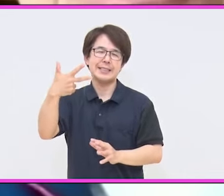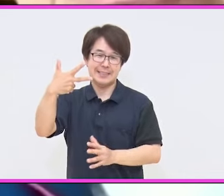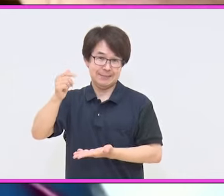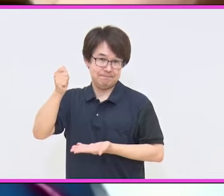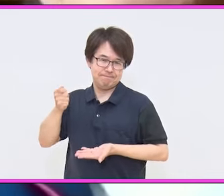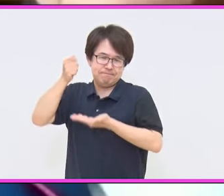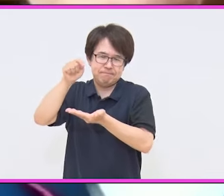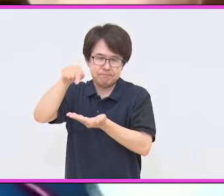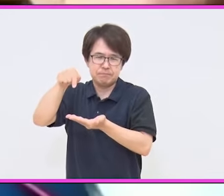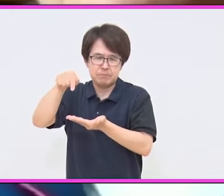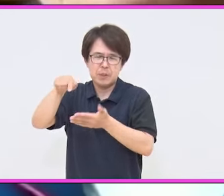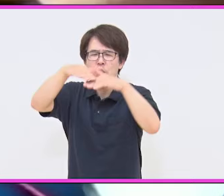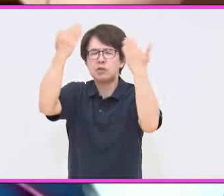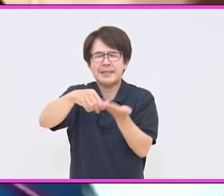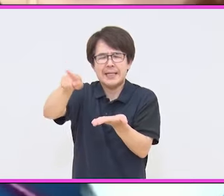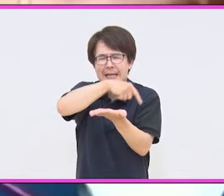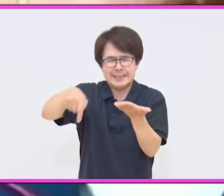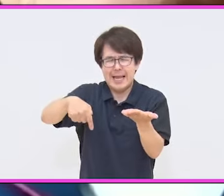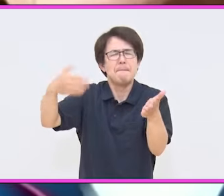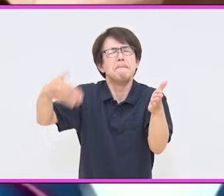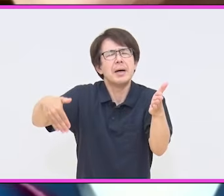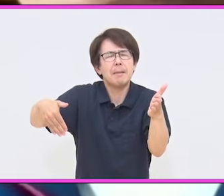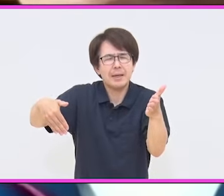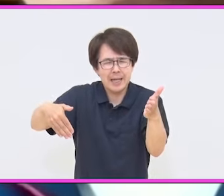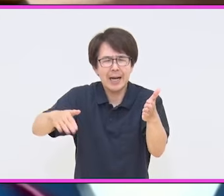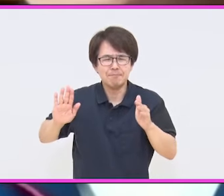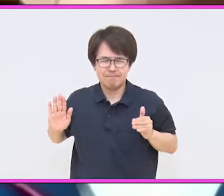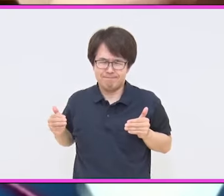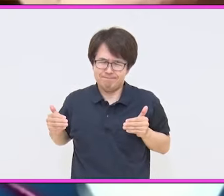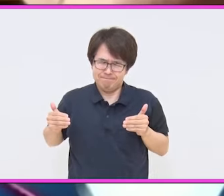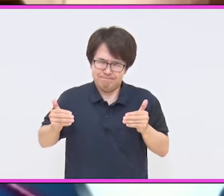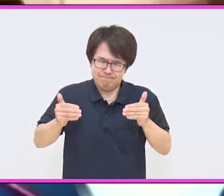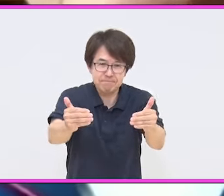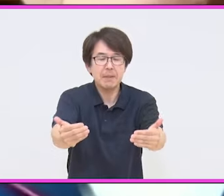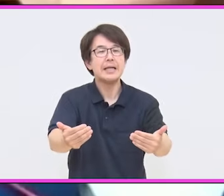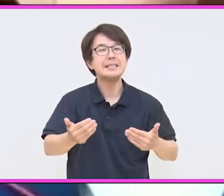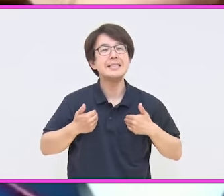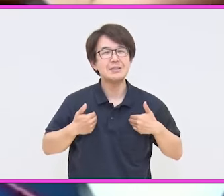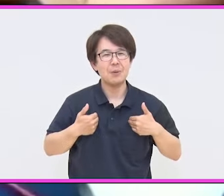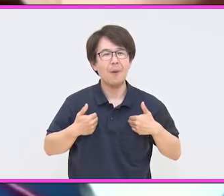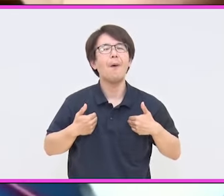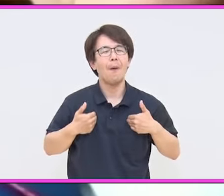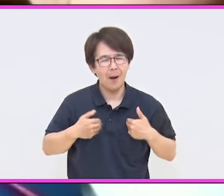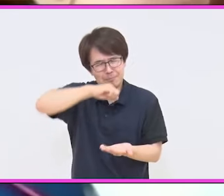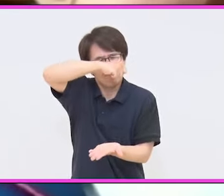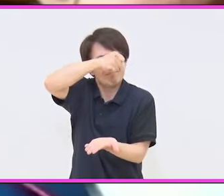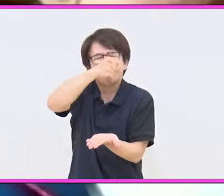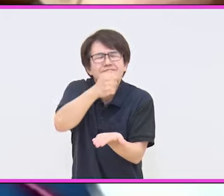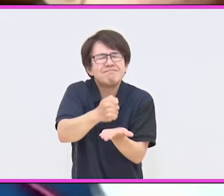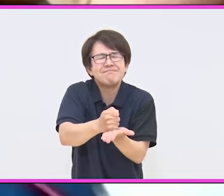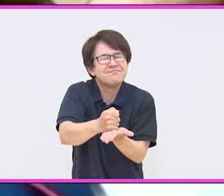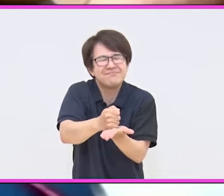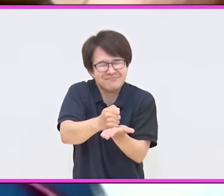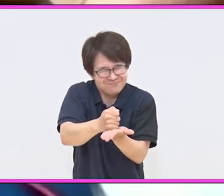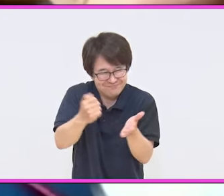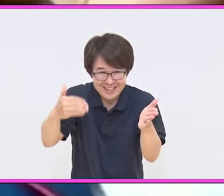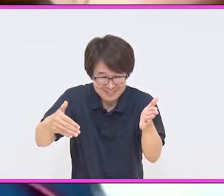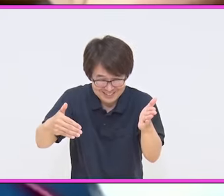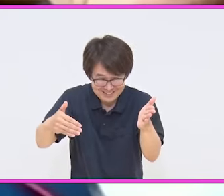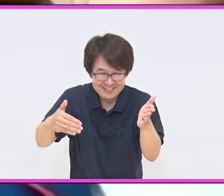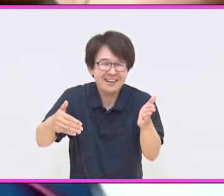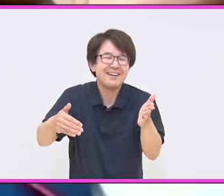achieved it. We must keep pushing and increasing on that, because we're not there yet.